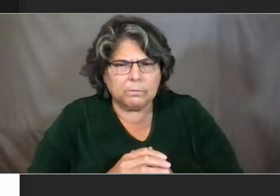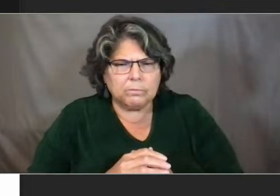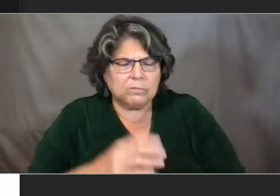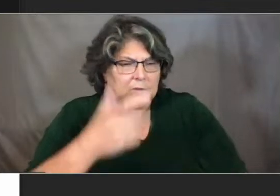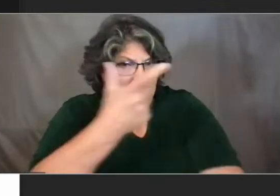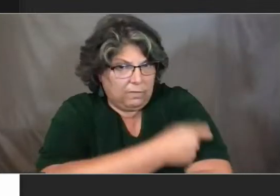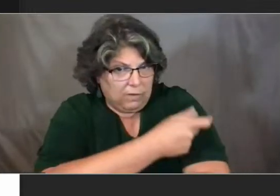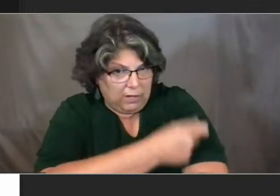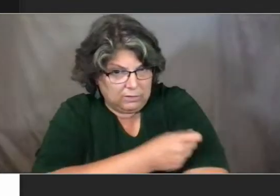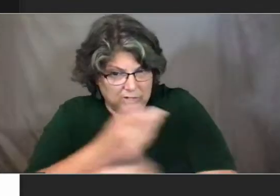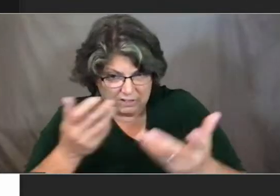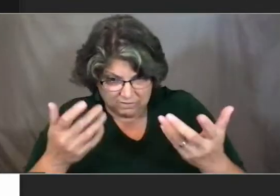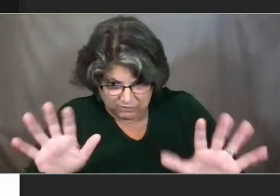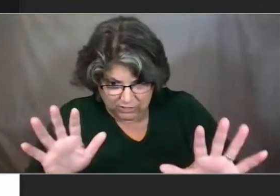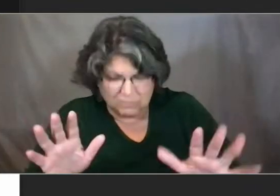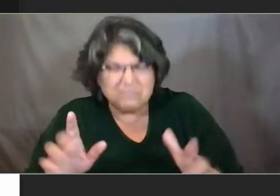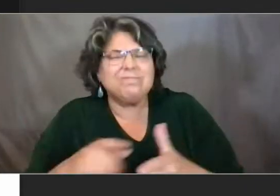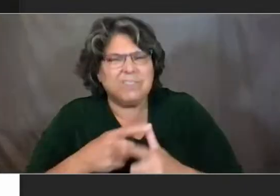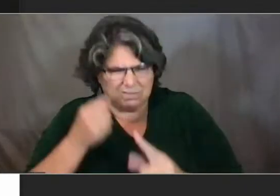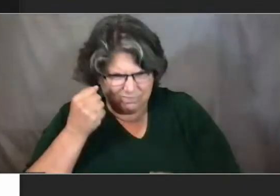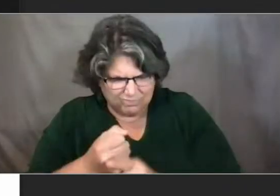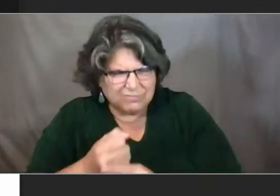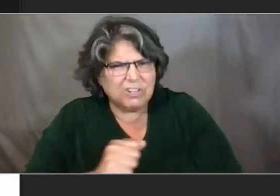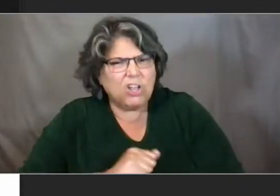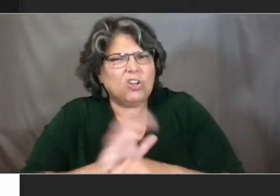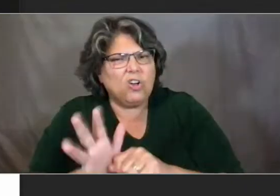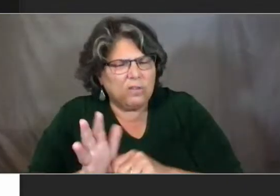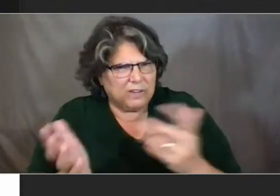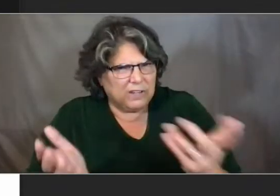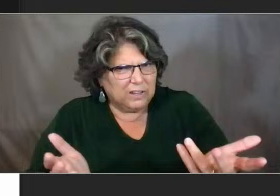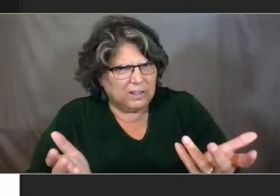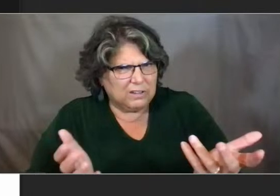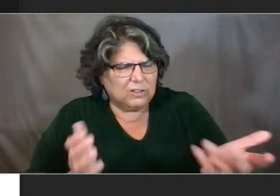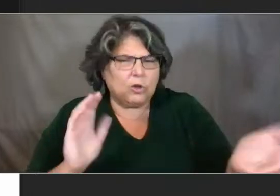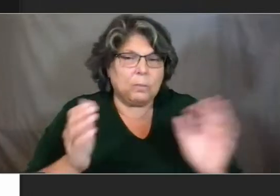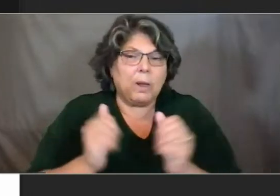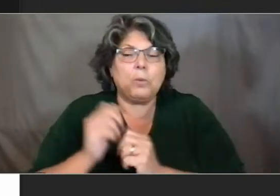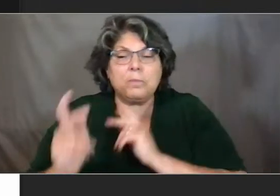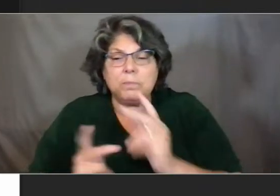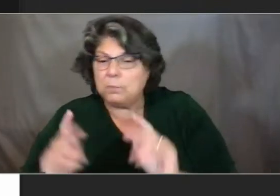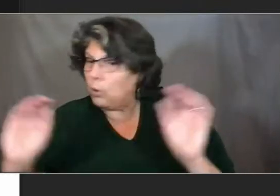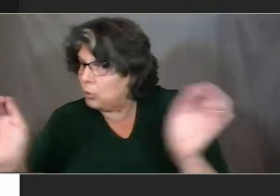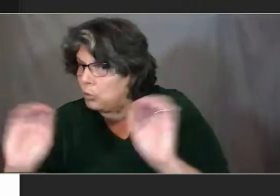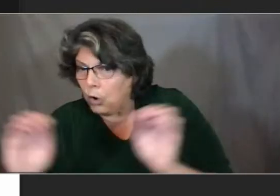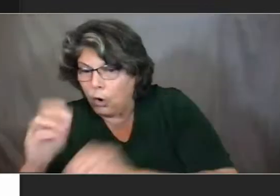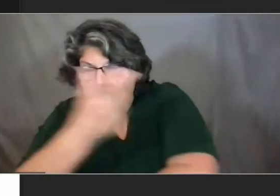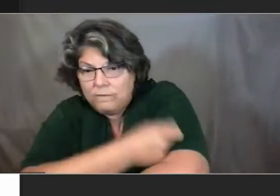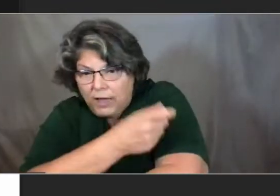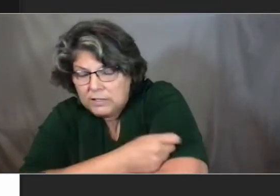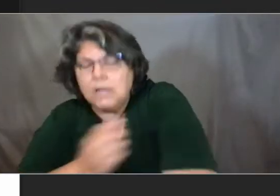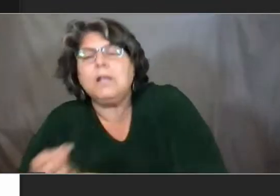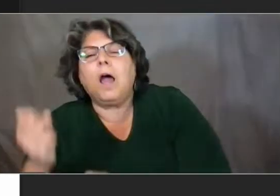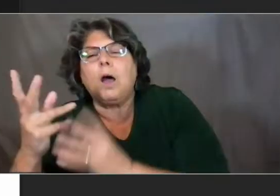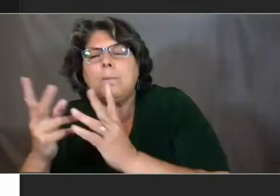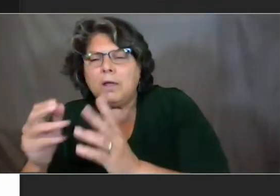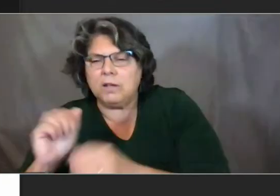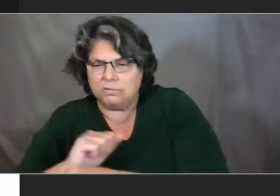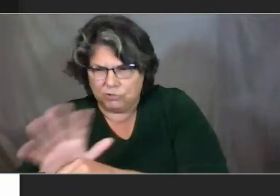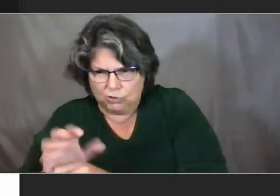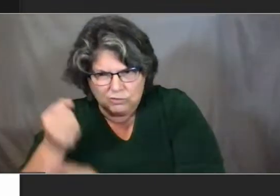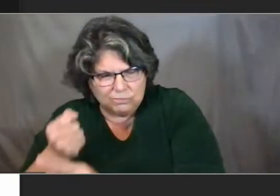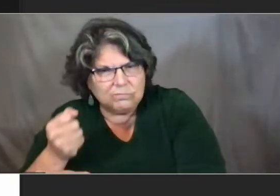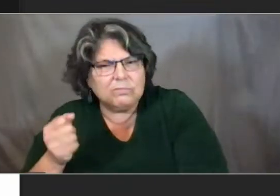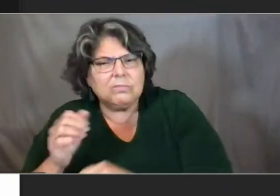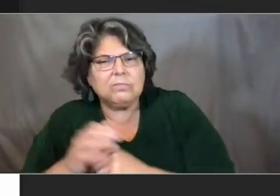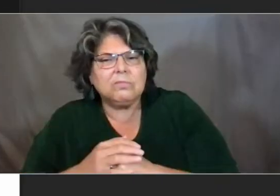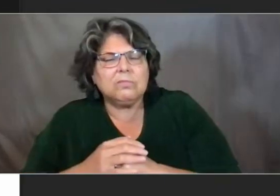post-vaccination infection rate versus people who are unvaccinated. So what's really important here is the fourth bullet down. This